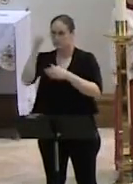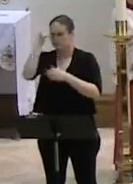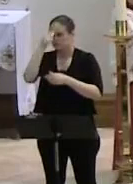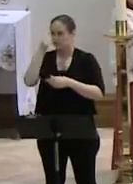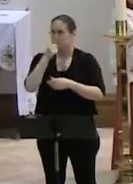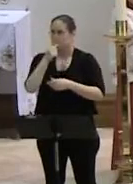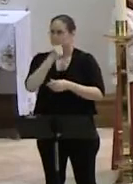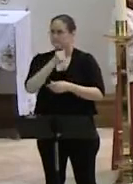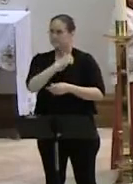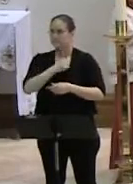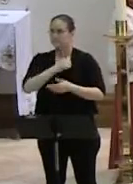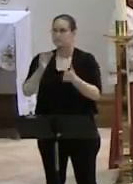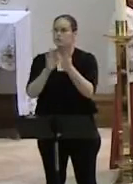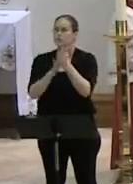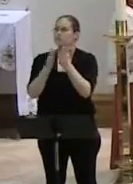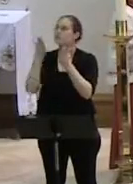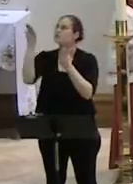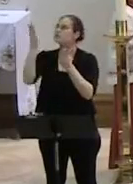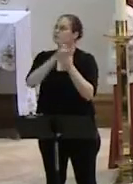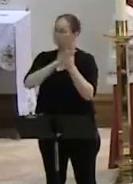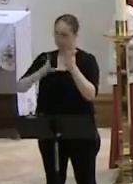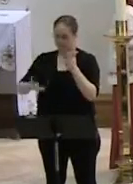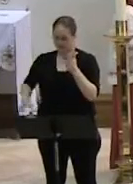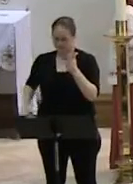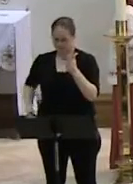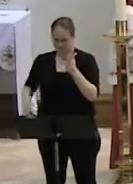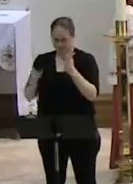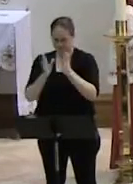Glory to you, O Lord.